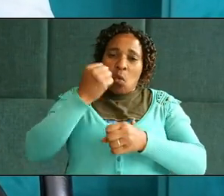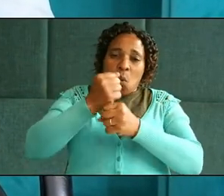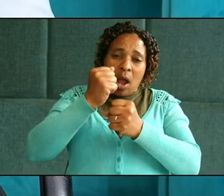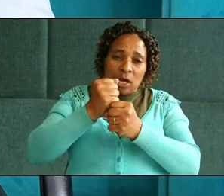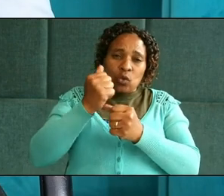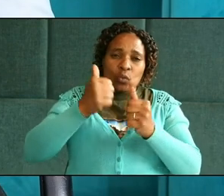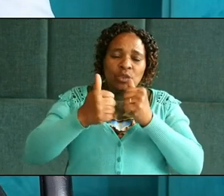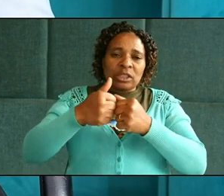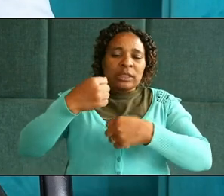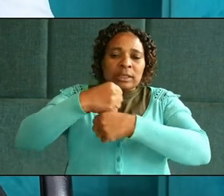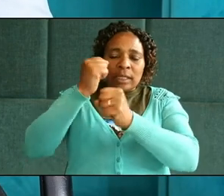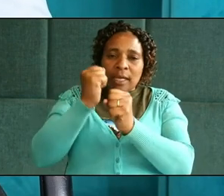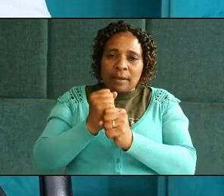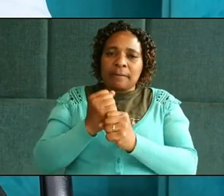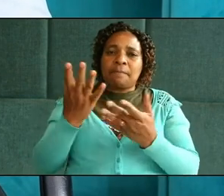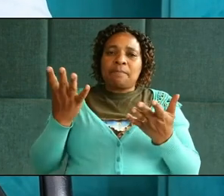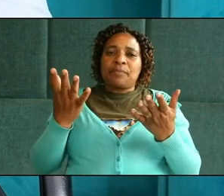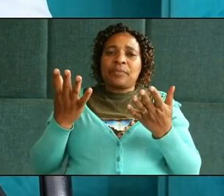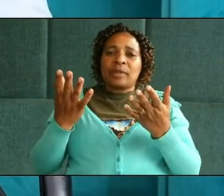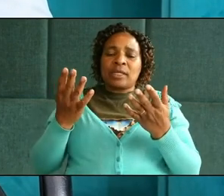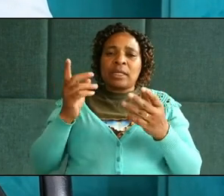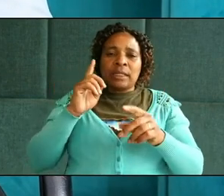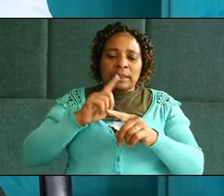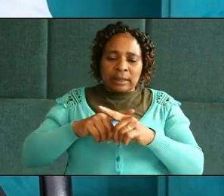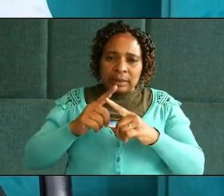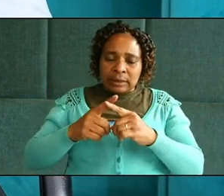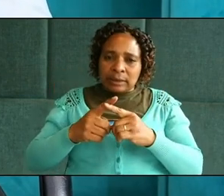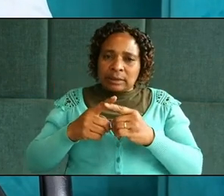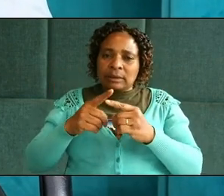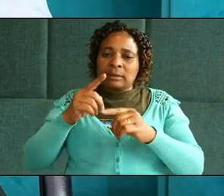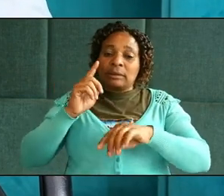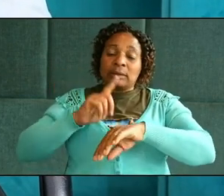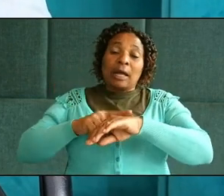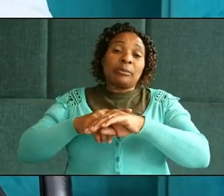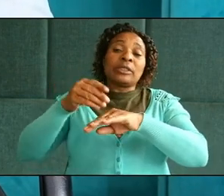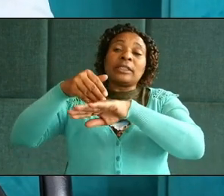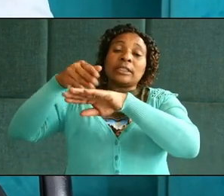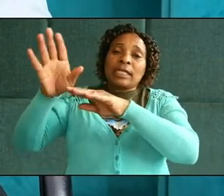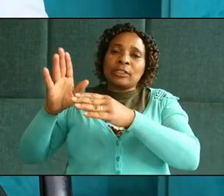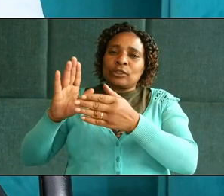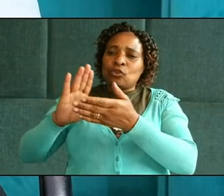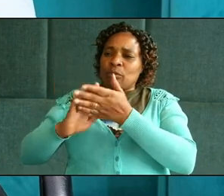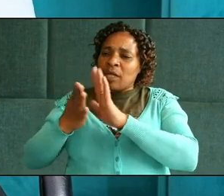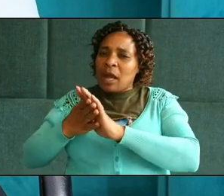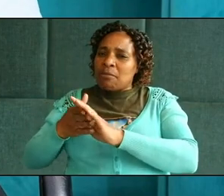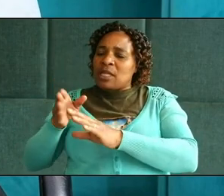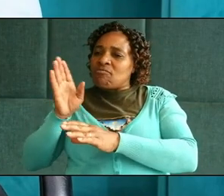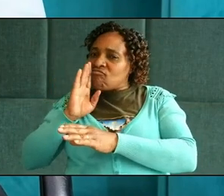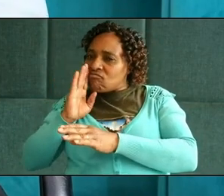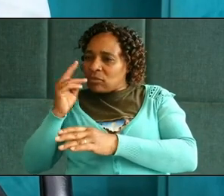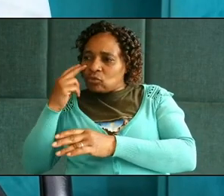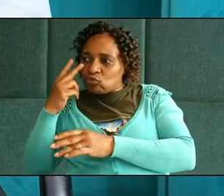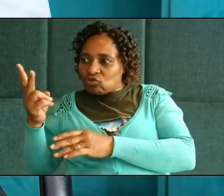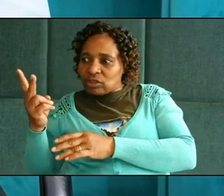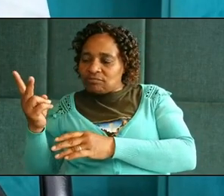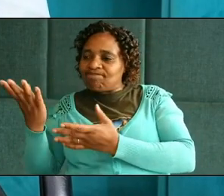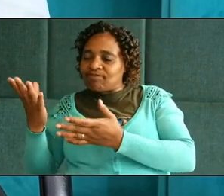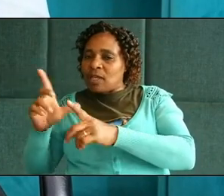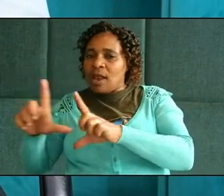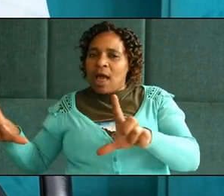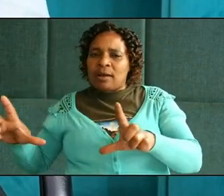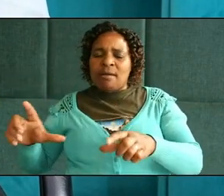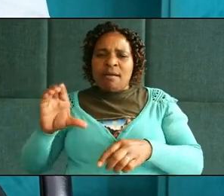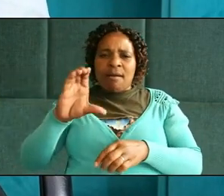played when actually they were sent by Moses to be the spies to go and see the land.